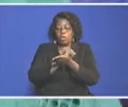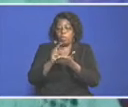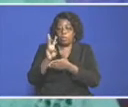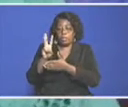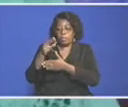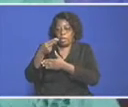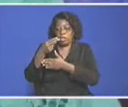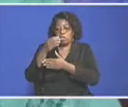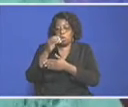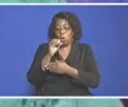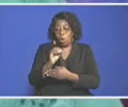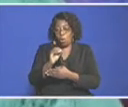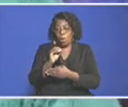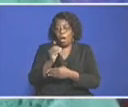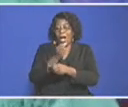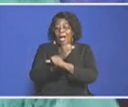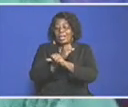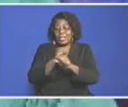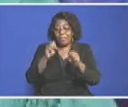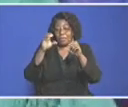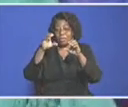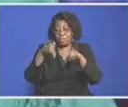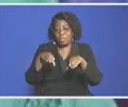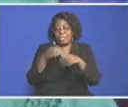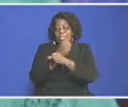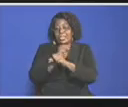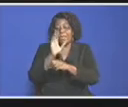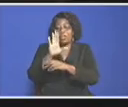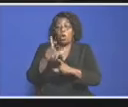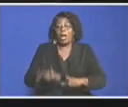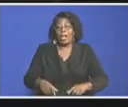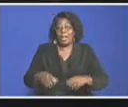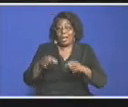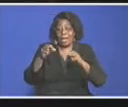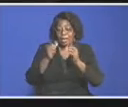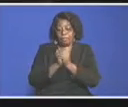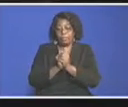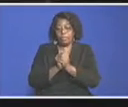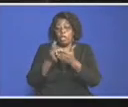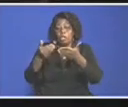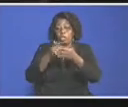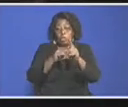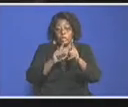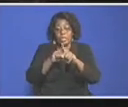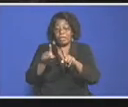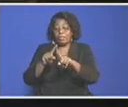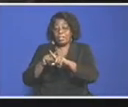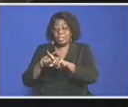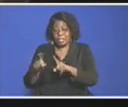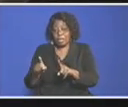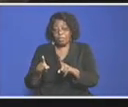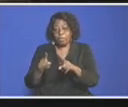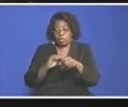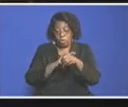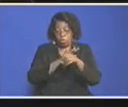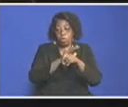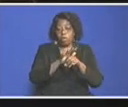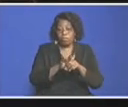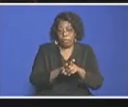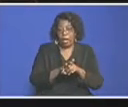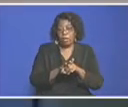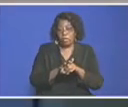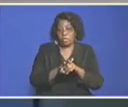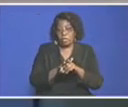are safe and could save your life. And new variants continue to spread in varying degrees in the Caribbean in